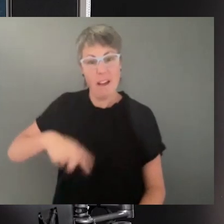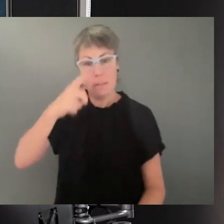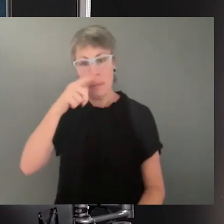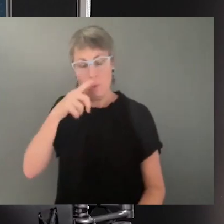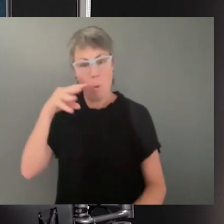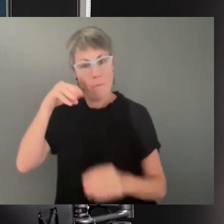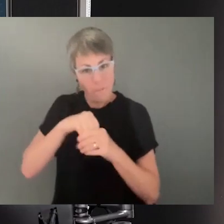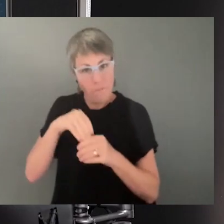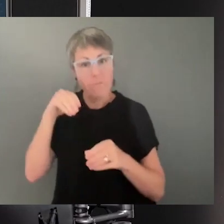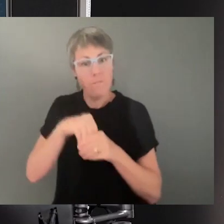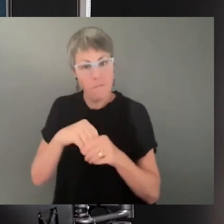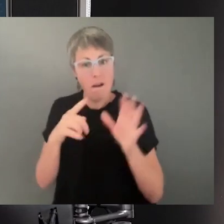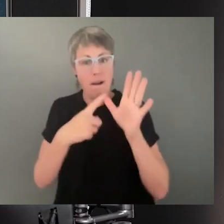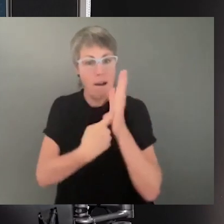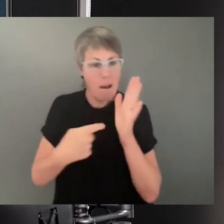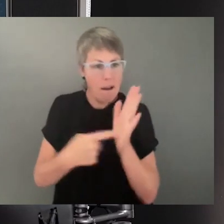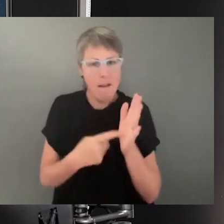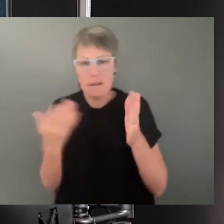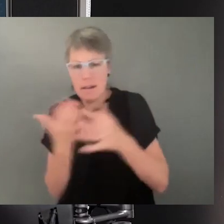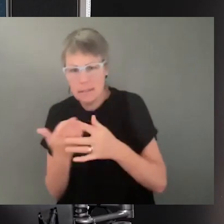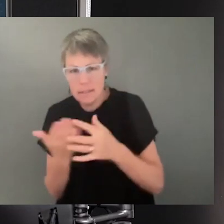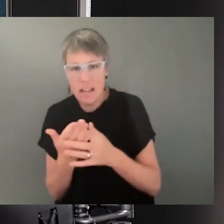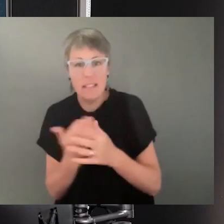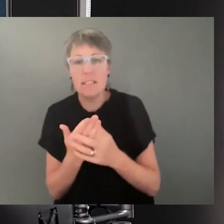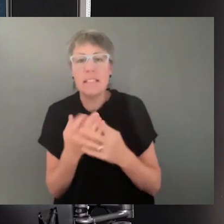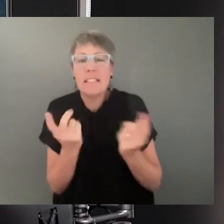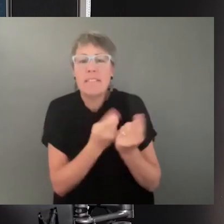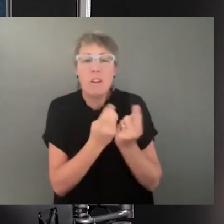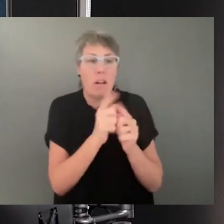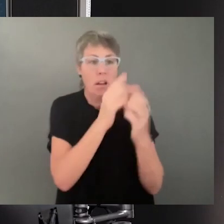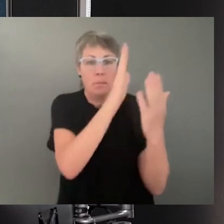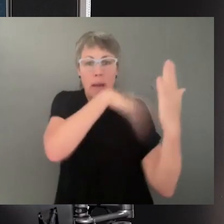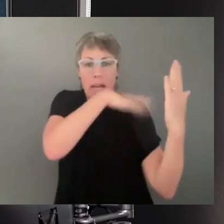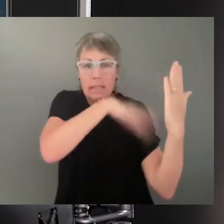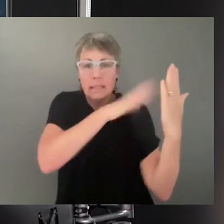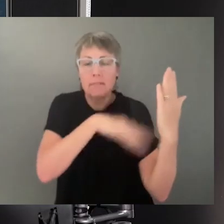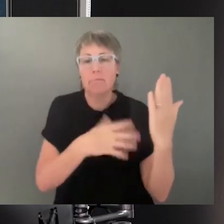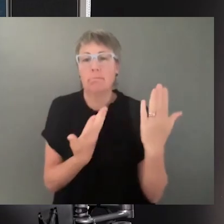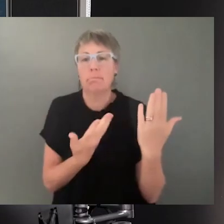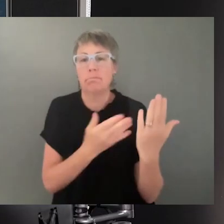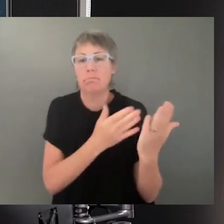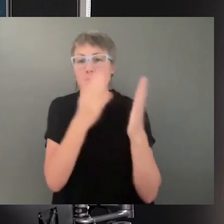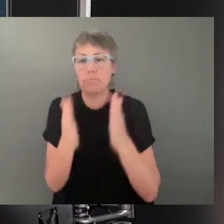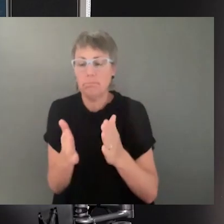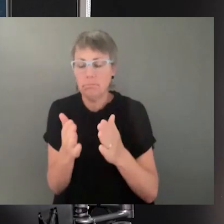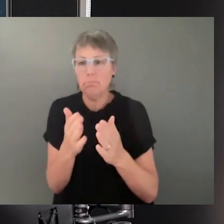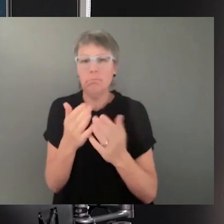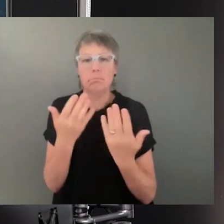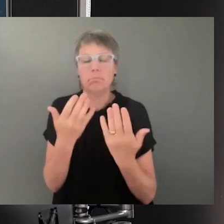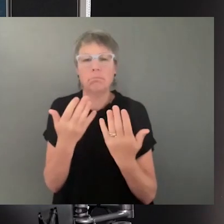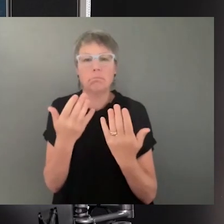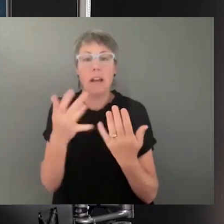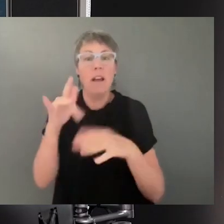And we've worked with a steering committee and also co-design workshops with artists about how we should design the site, with